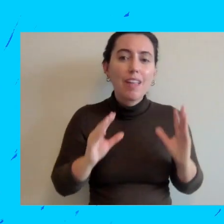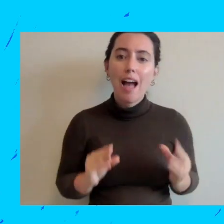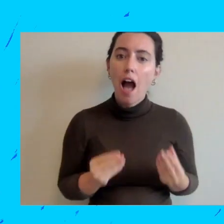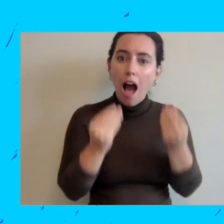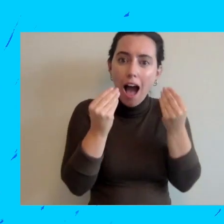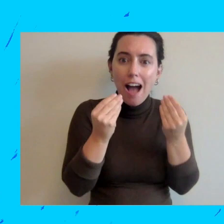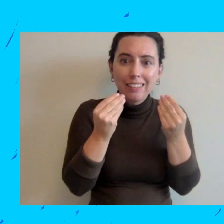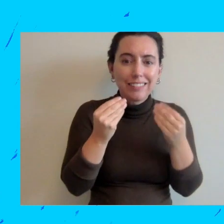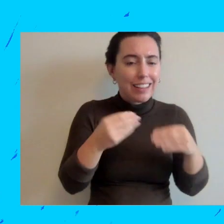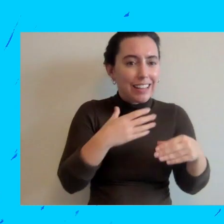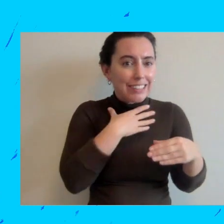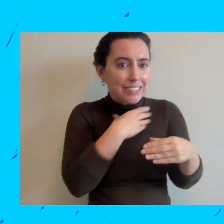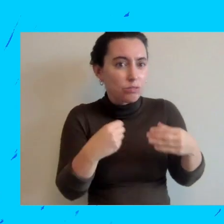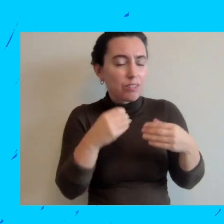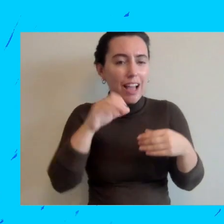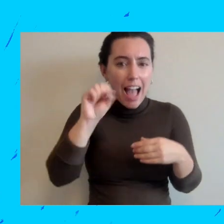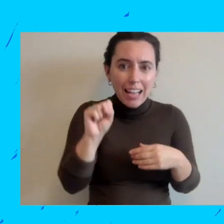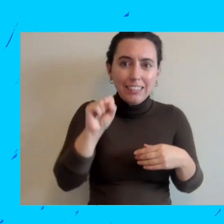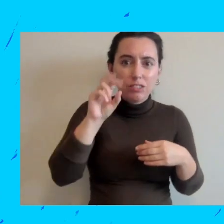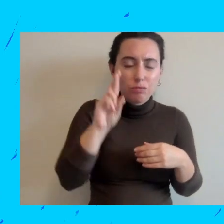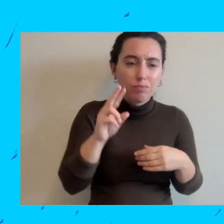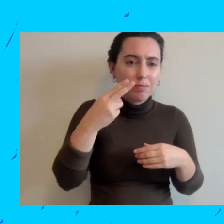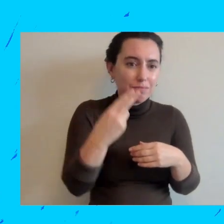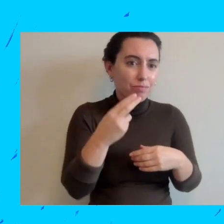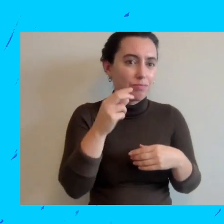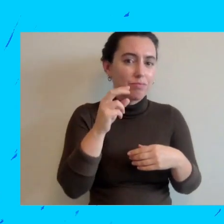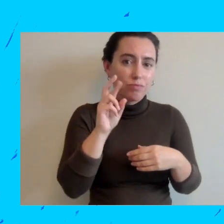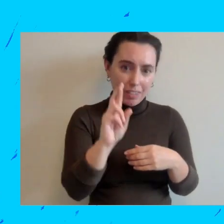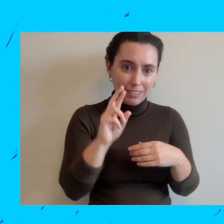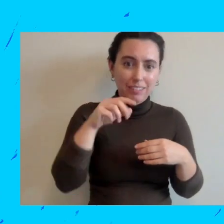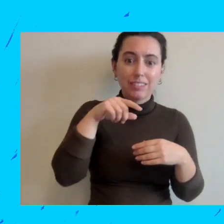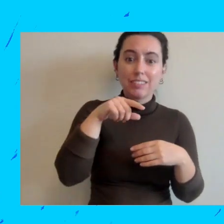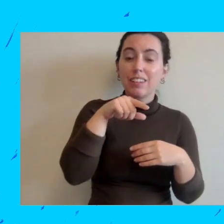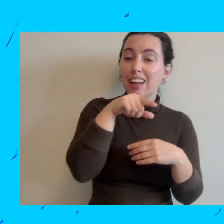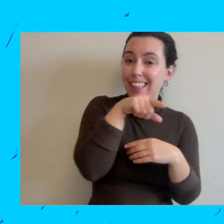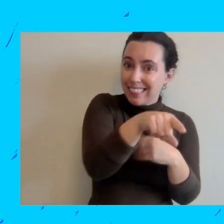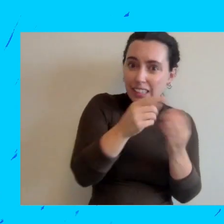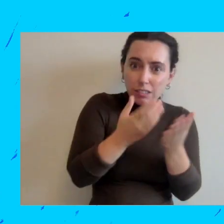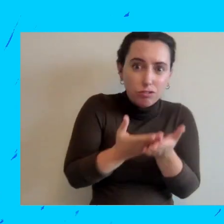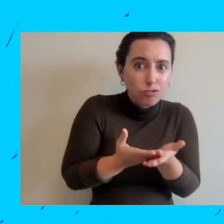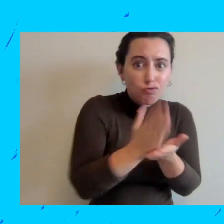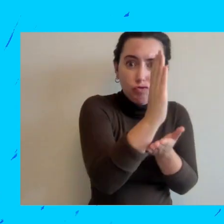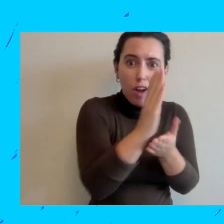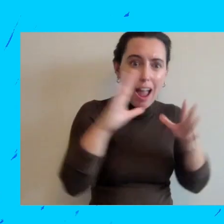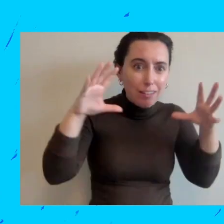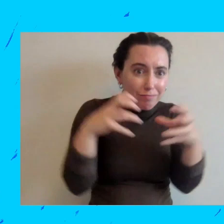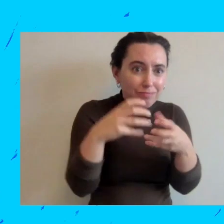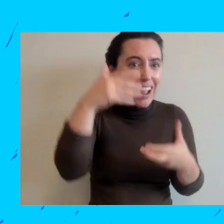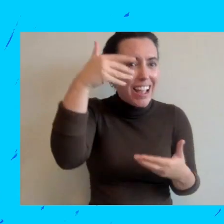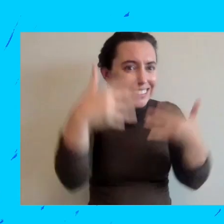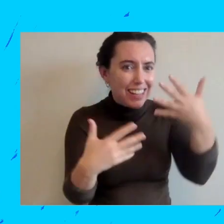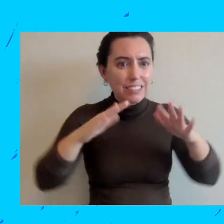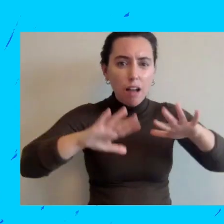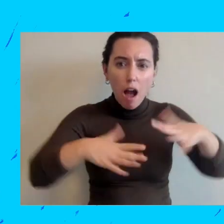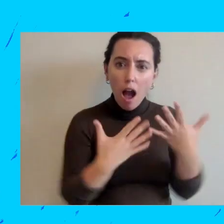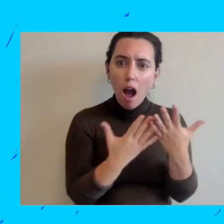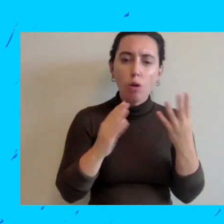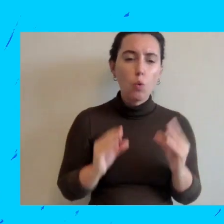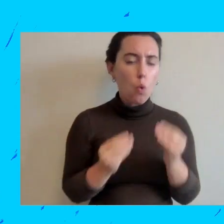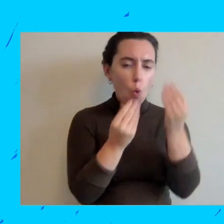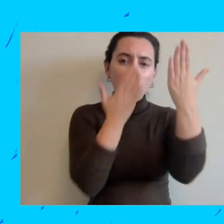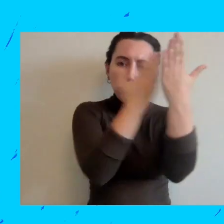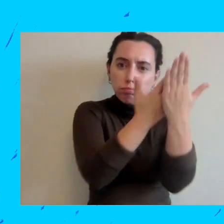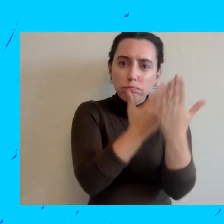and Rights. As we all know, data is power, and this session highlights how data is being used by young people to